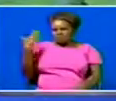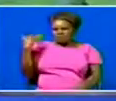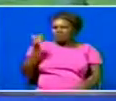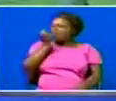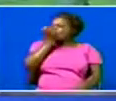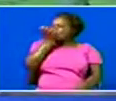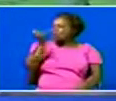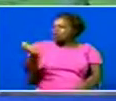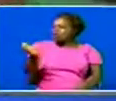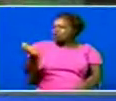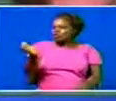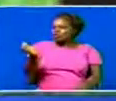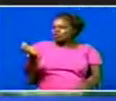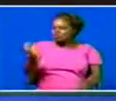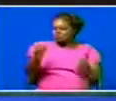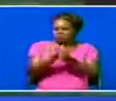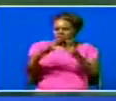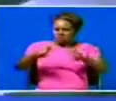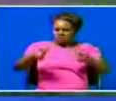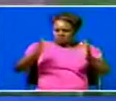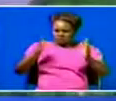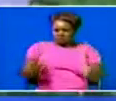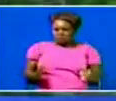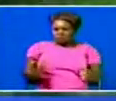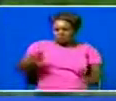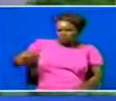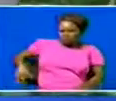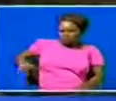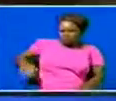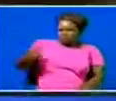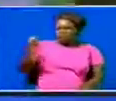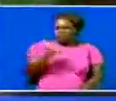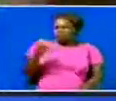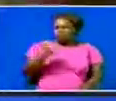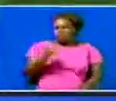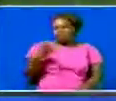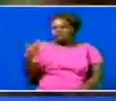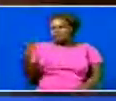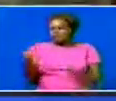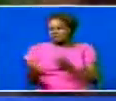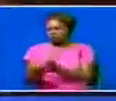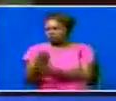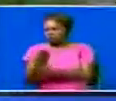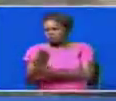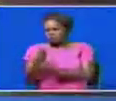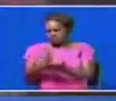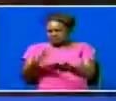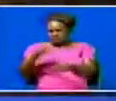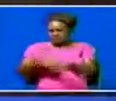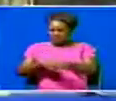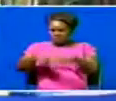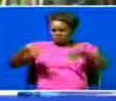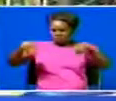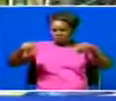seed companies and researchers. So they lagged behind commercial crops in terms of productivity and sometimes